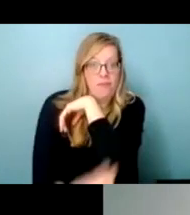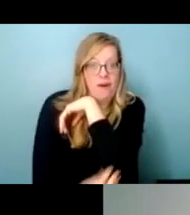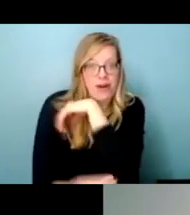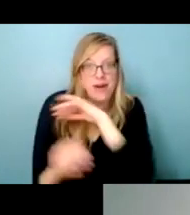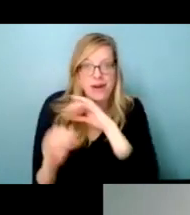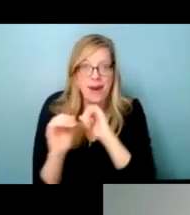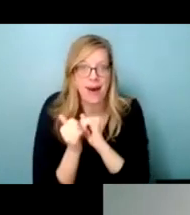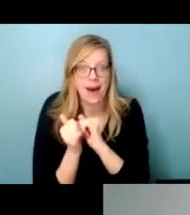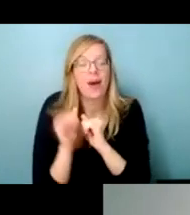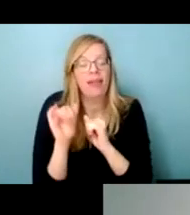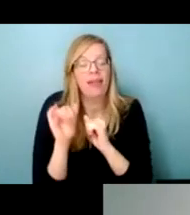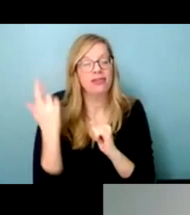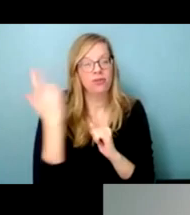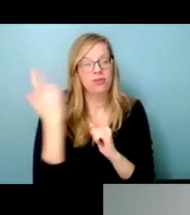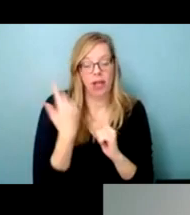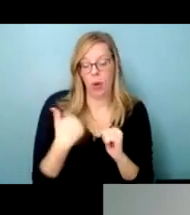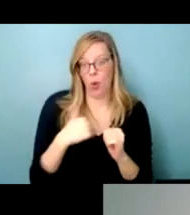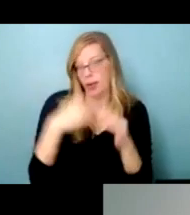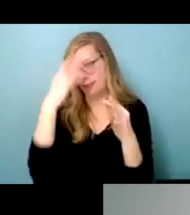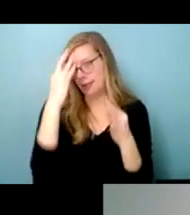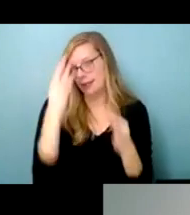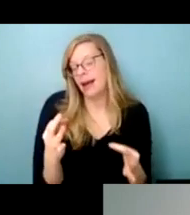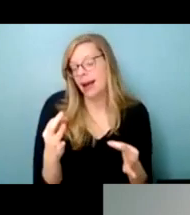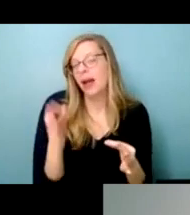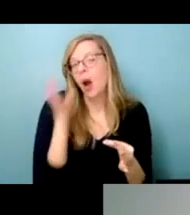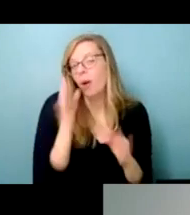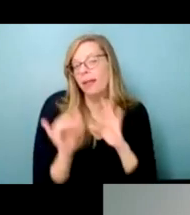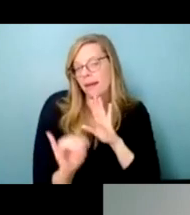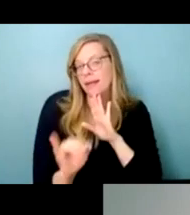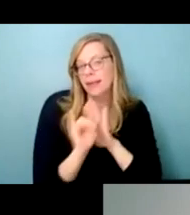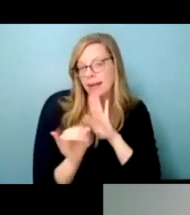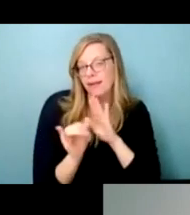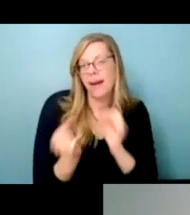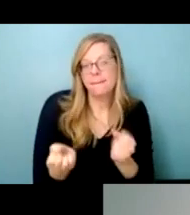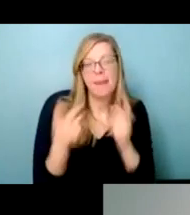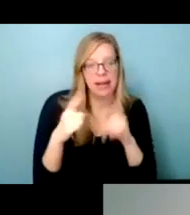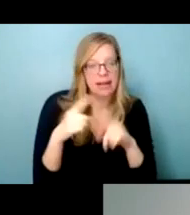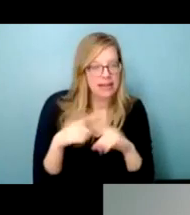Fearless R2W. We've identified a number of areas where